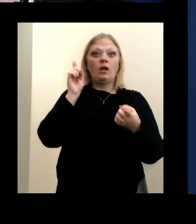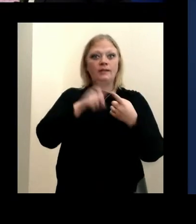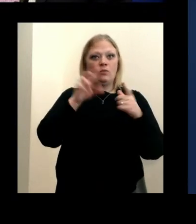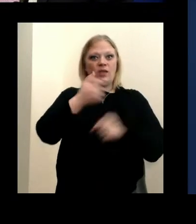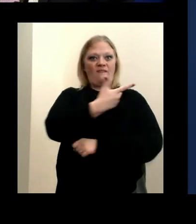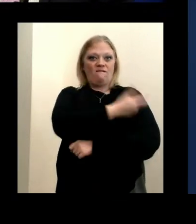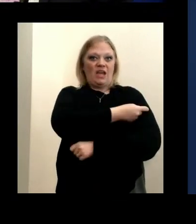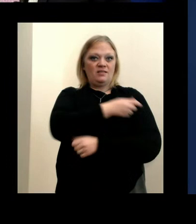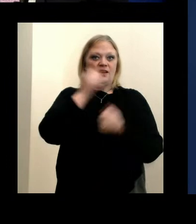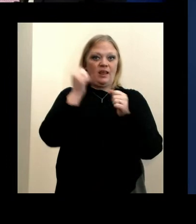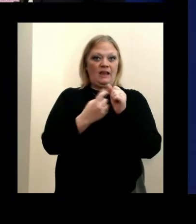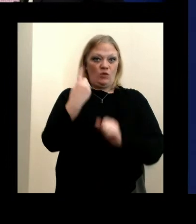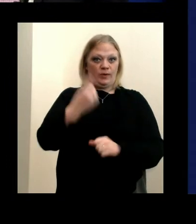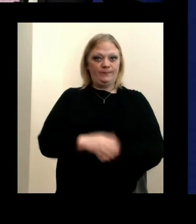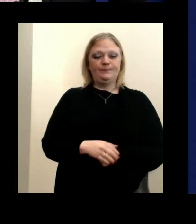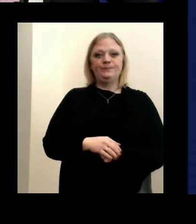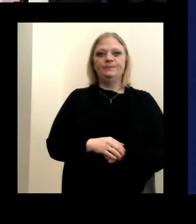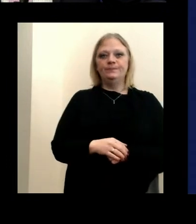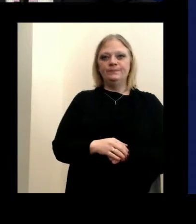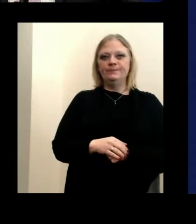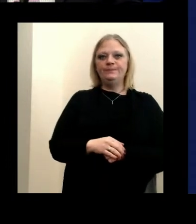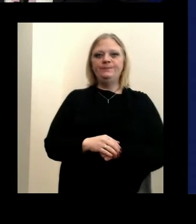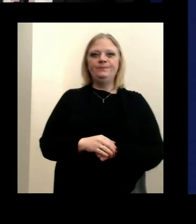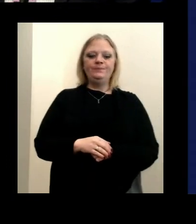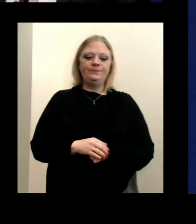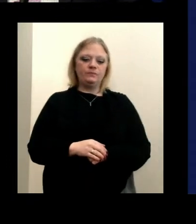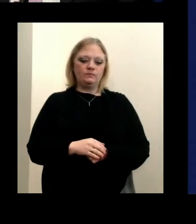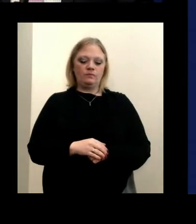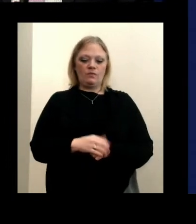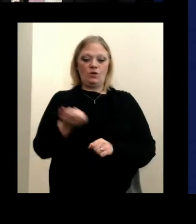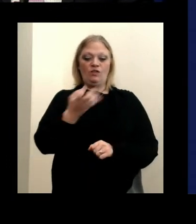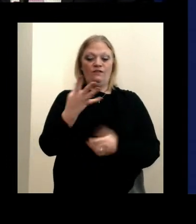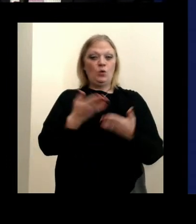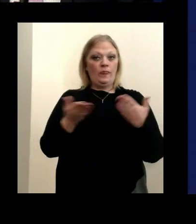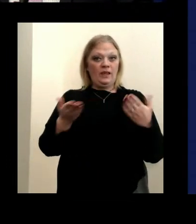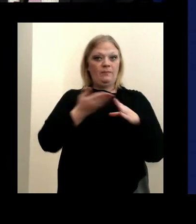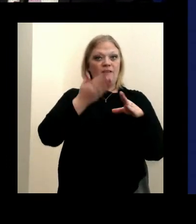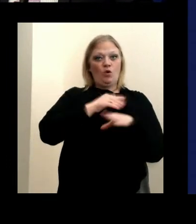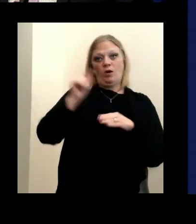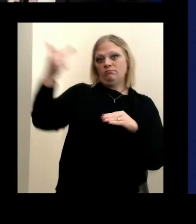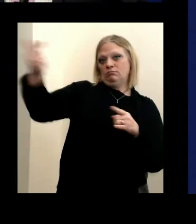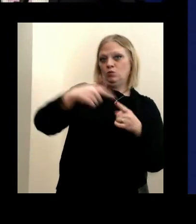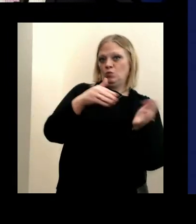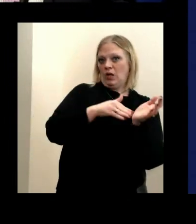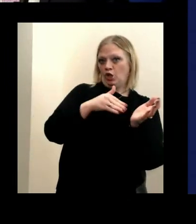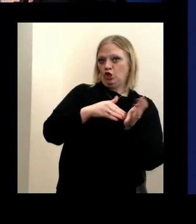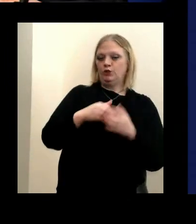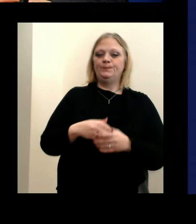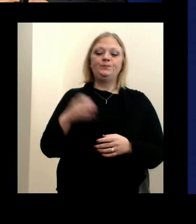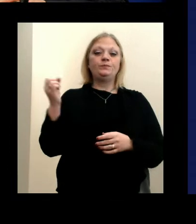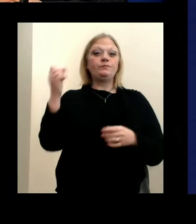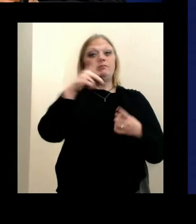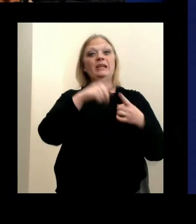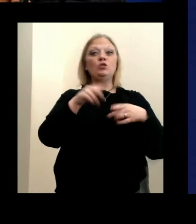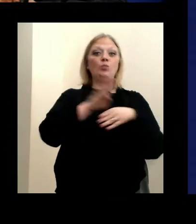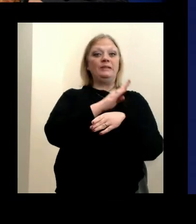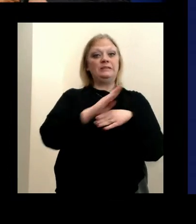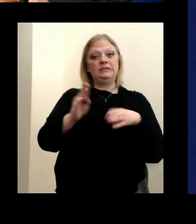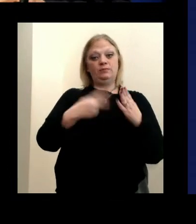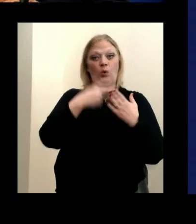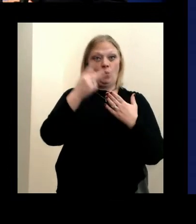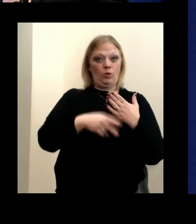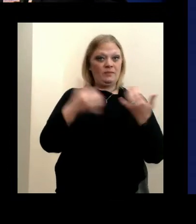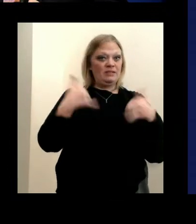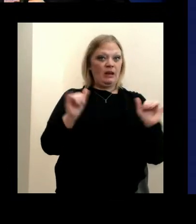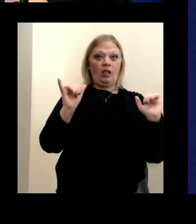individuals. A couple things I will talk about before I turn it over to Dr. Burstein. Back to business. Our Back to Business program is still